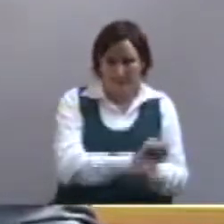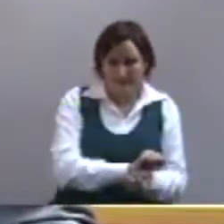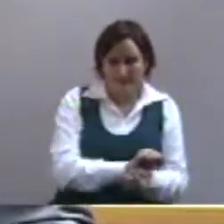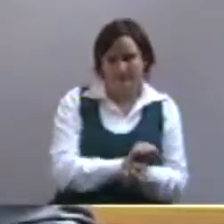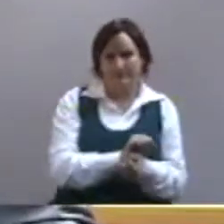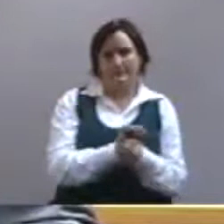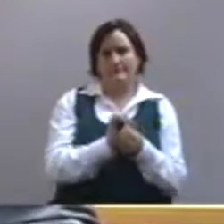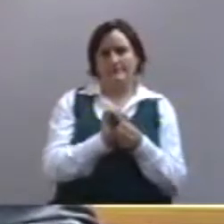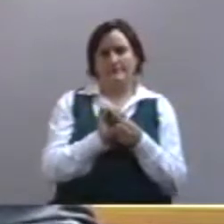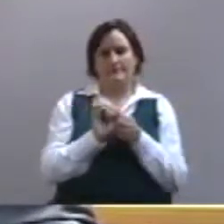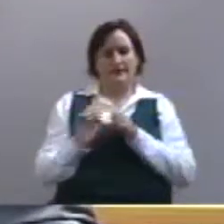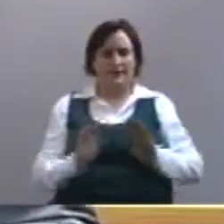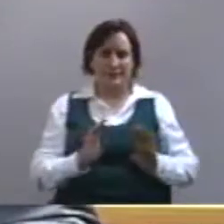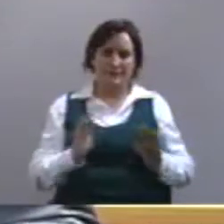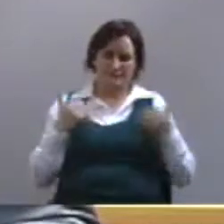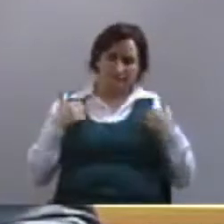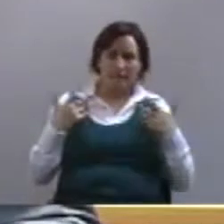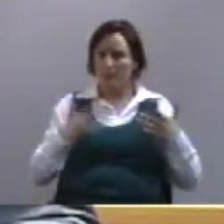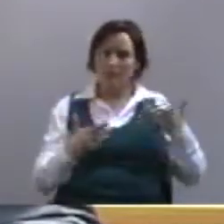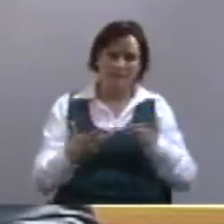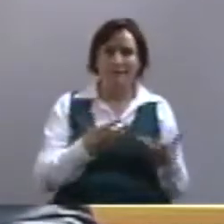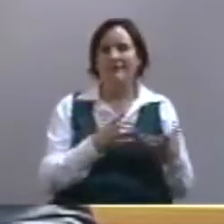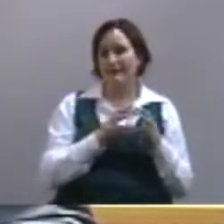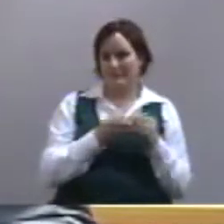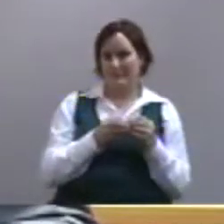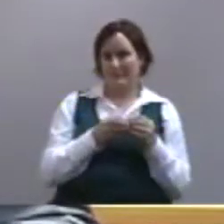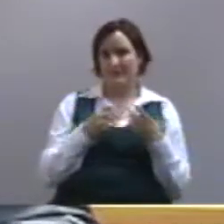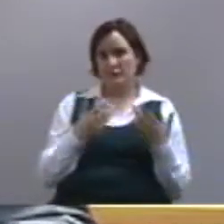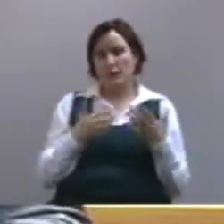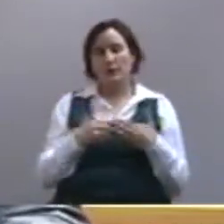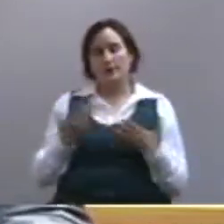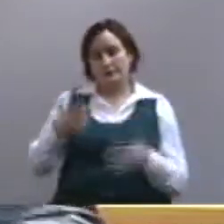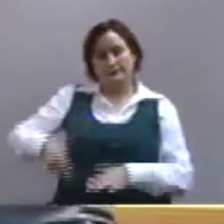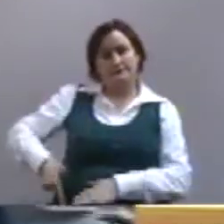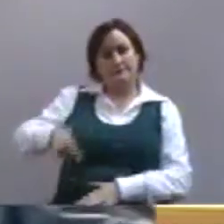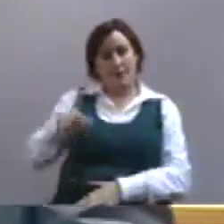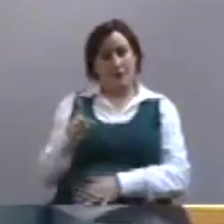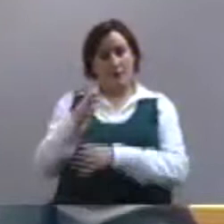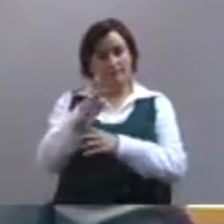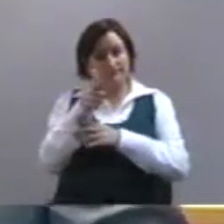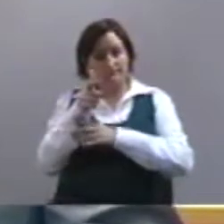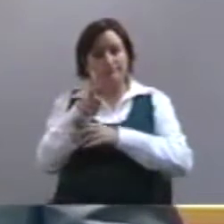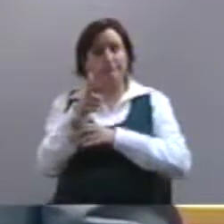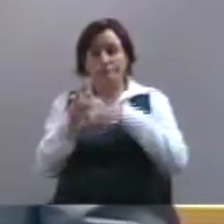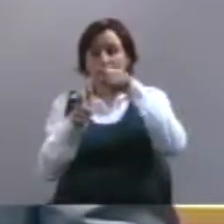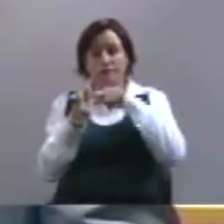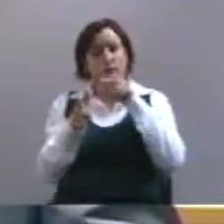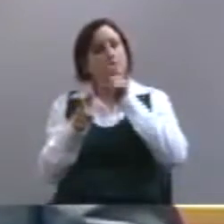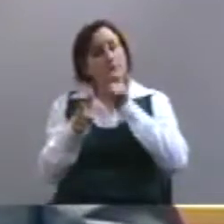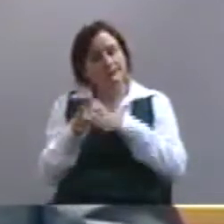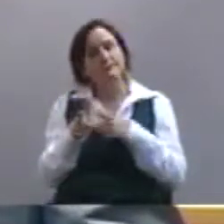This project is ongoing. The other is firearm competency is also continuing in support of